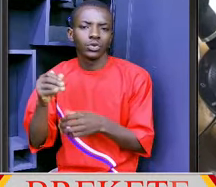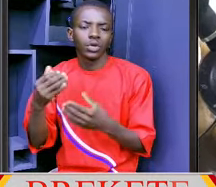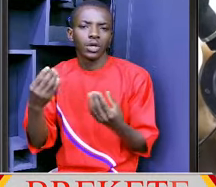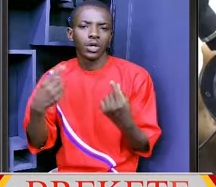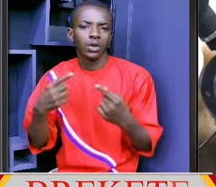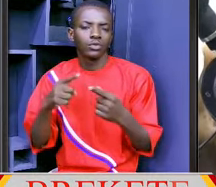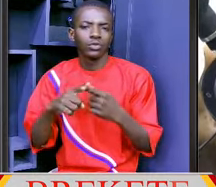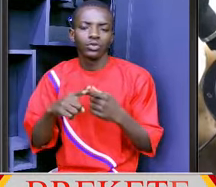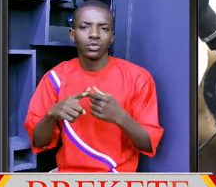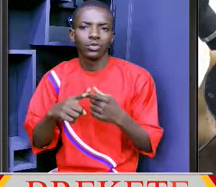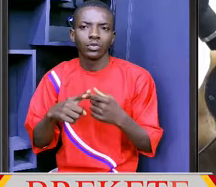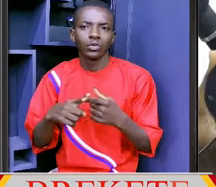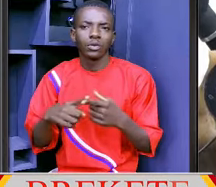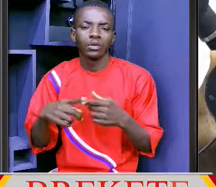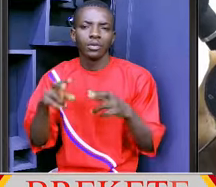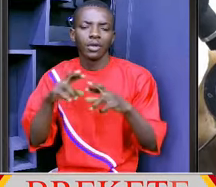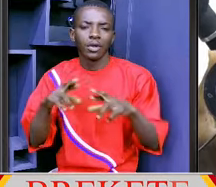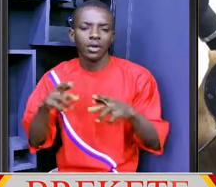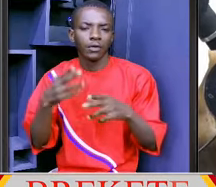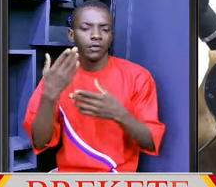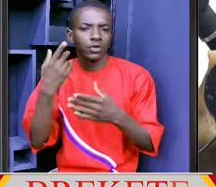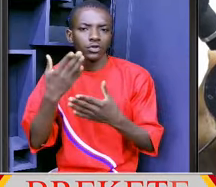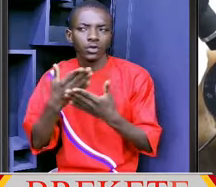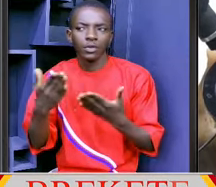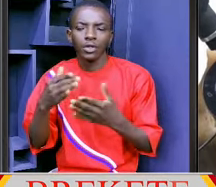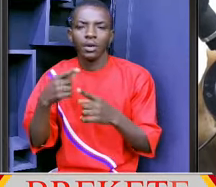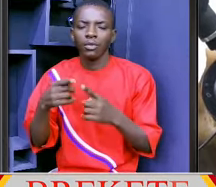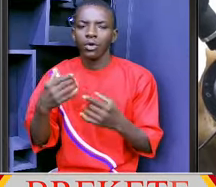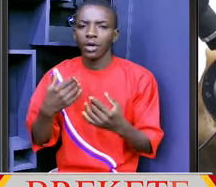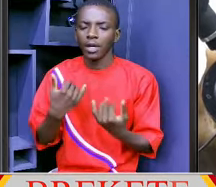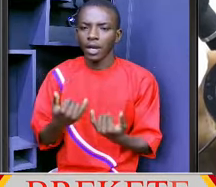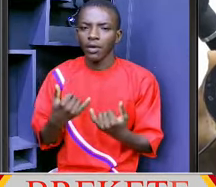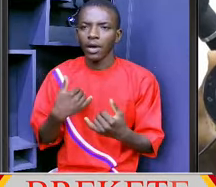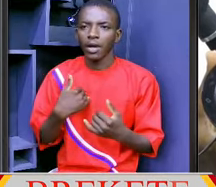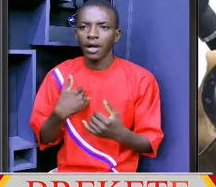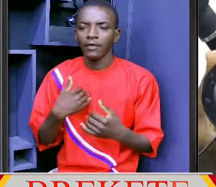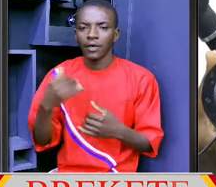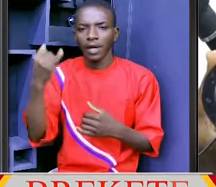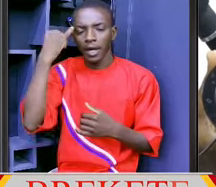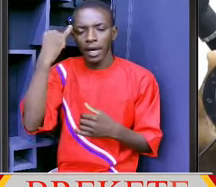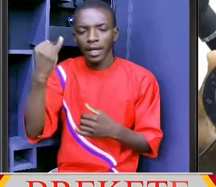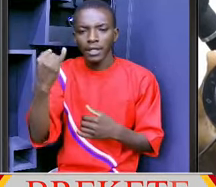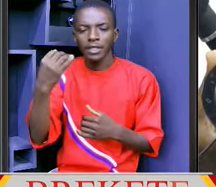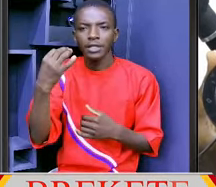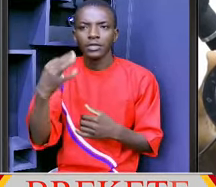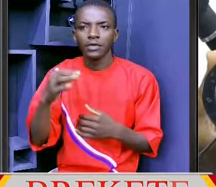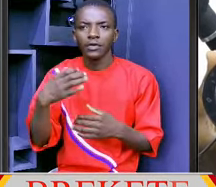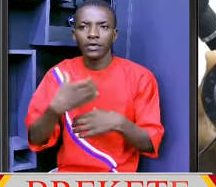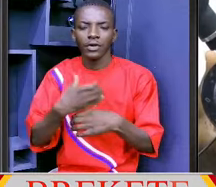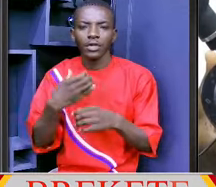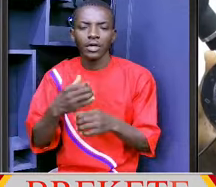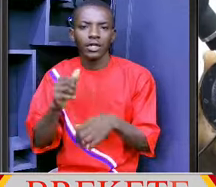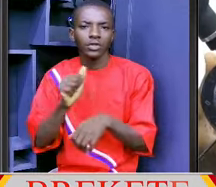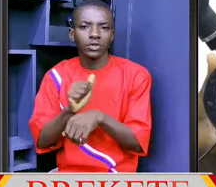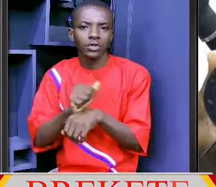came to make inquiries for something, but now I have ideas of creating job opportunities